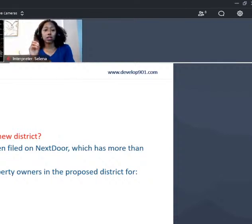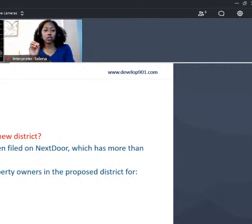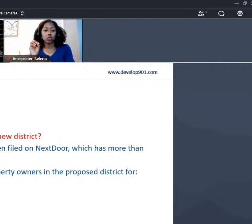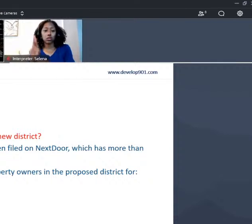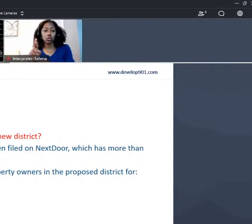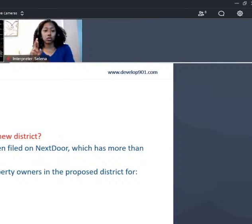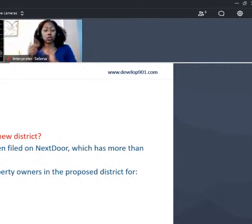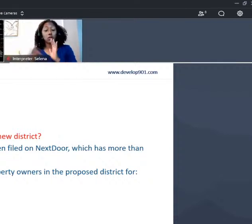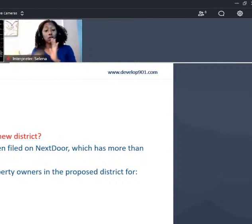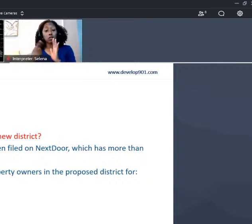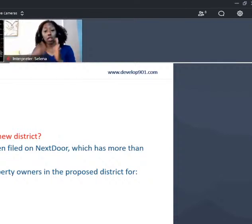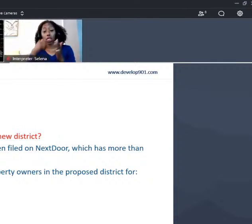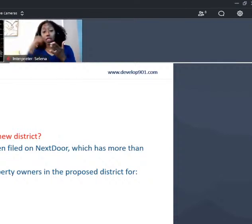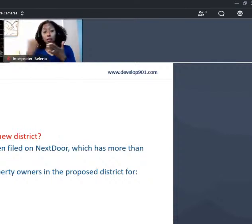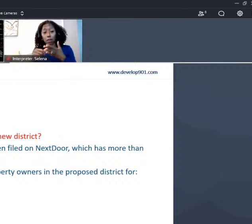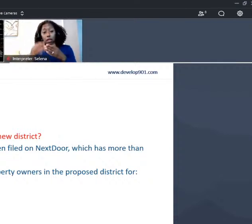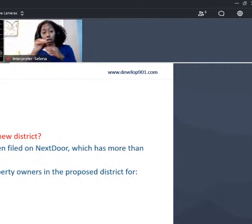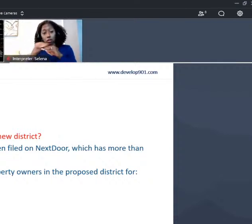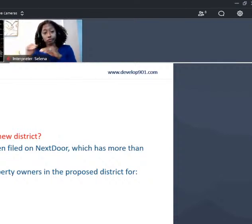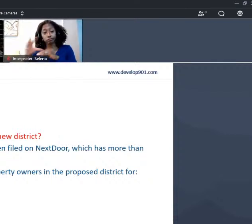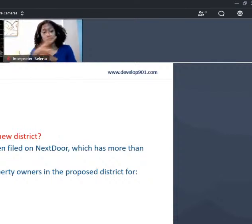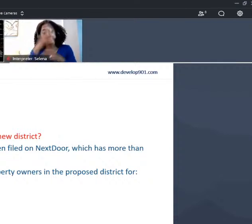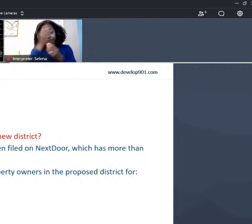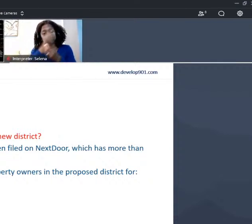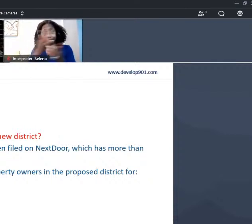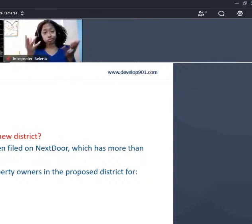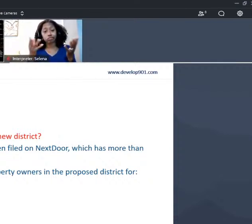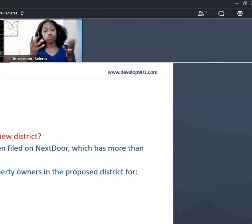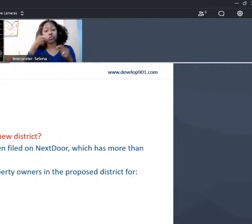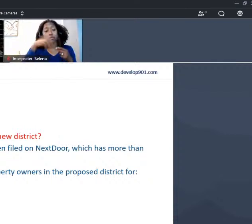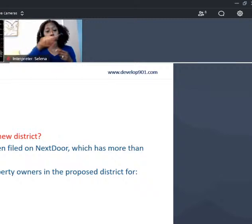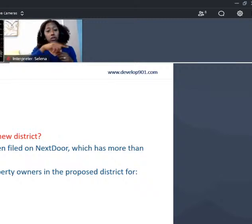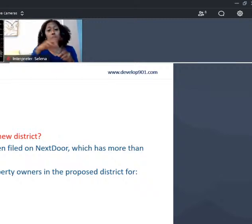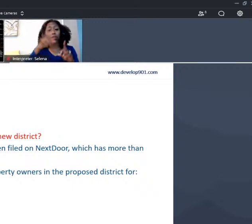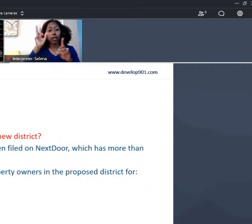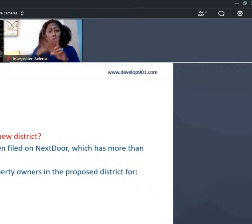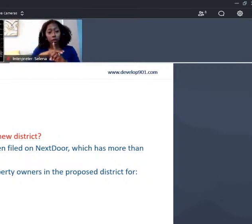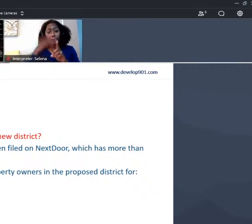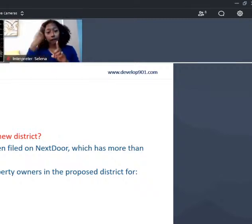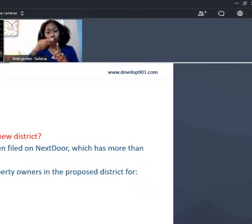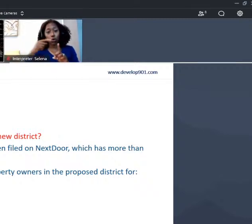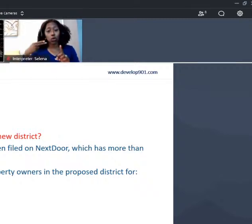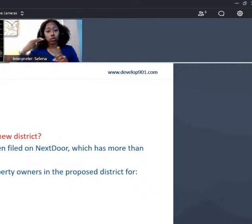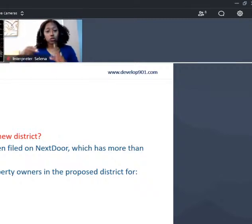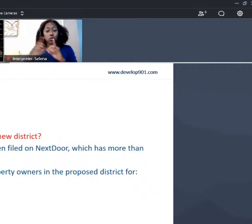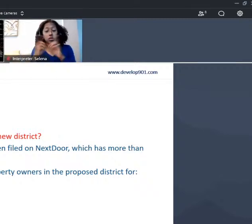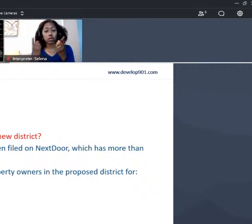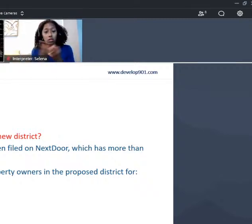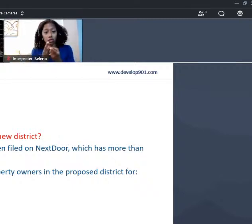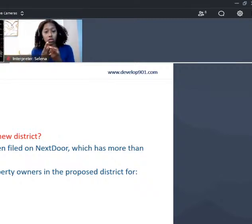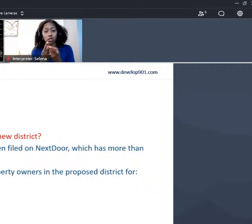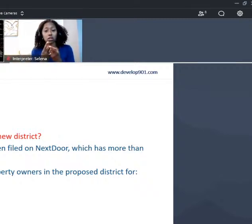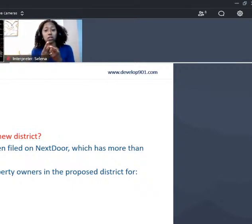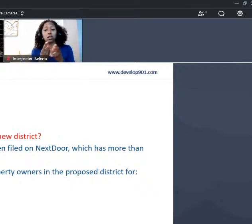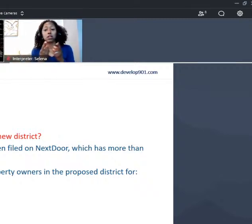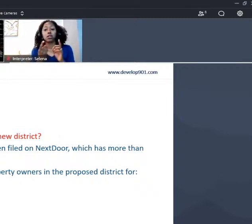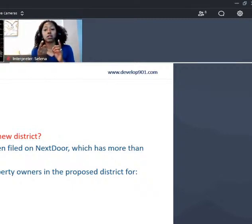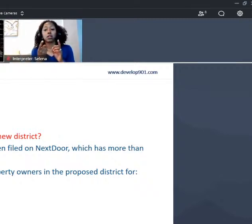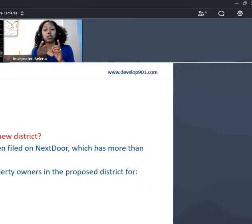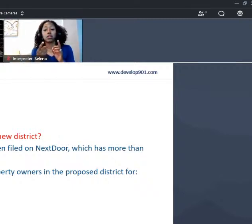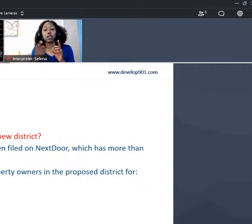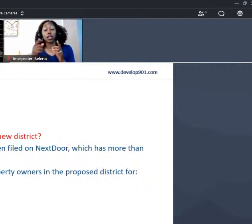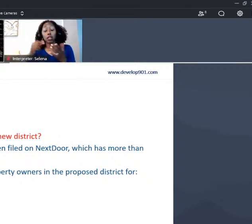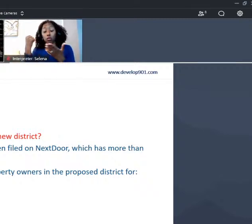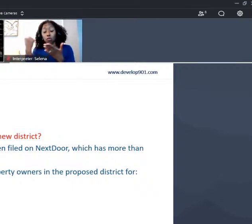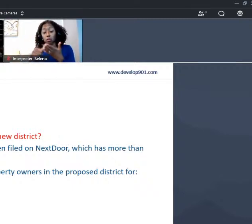mail notices that are prepared by the applicant for a historic district, and those mailed notices will be mailed